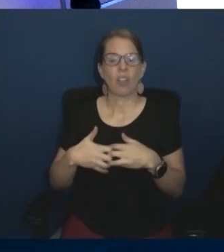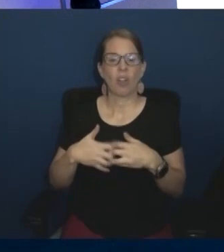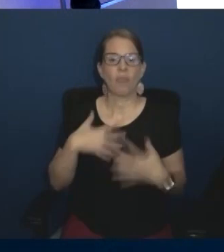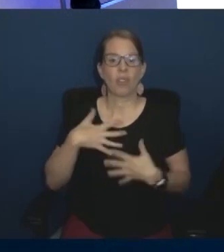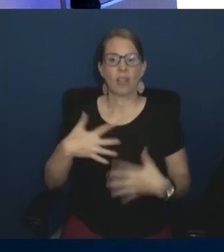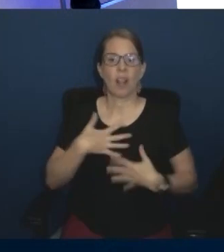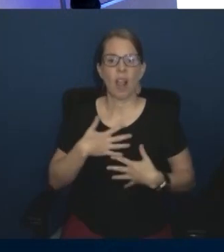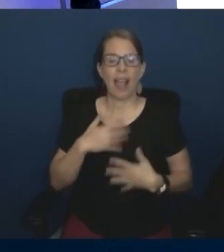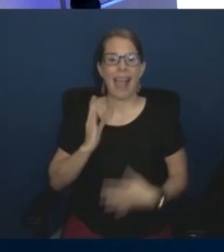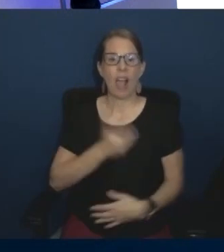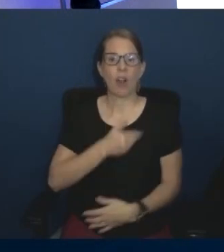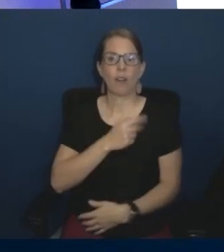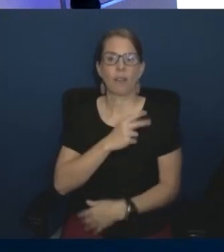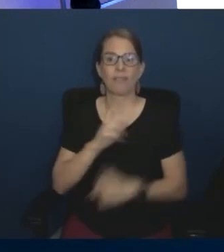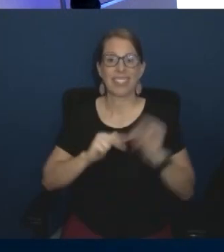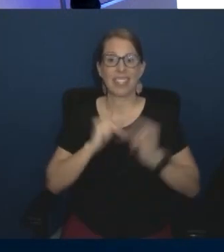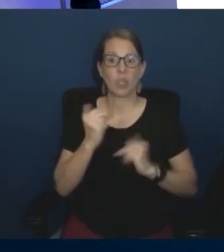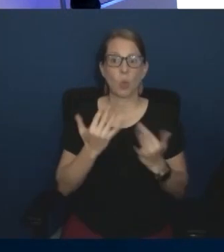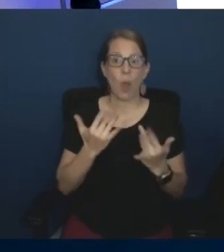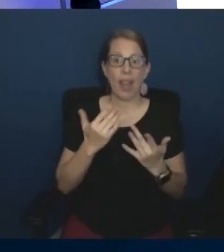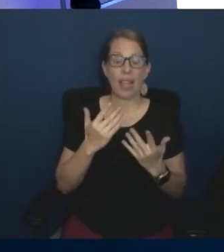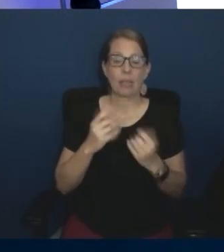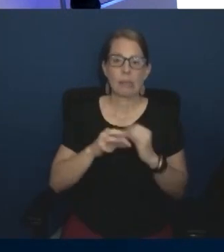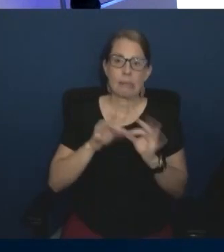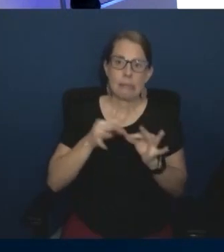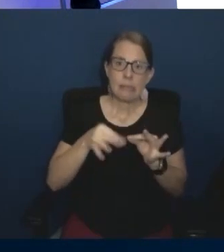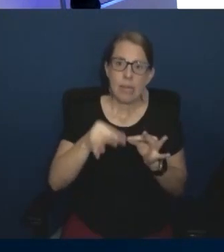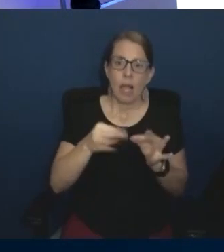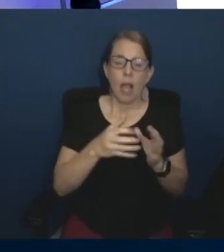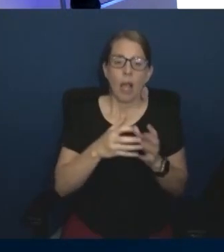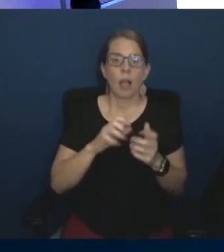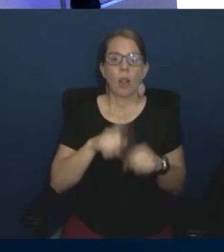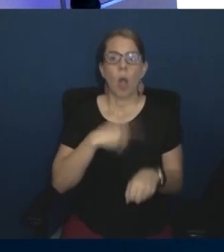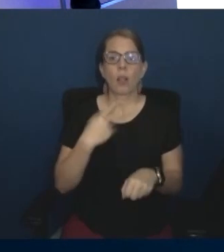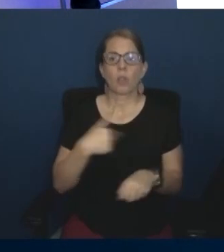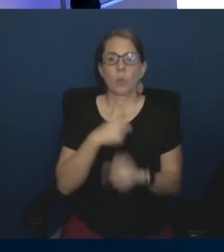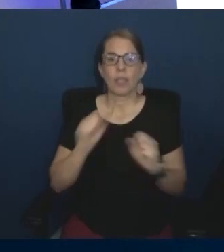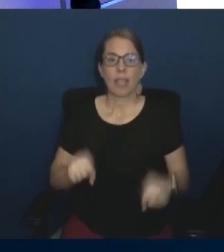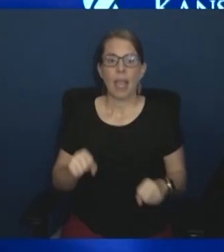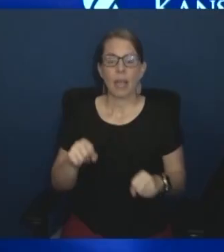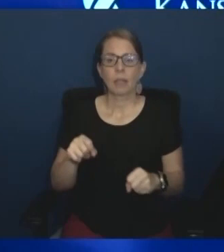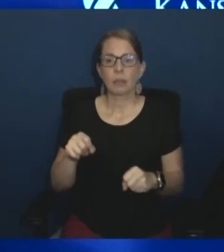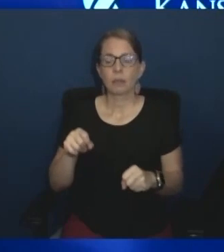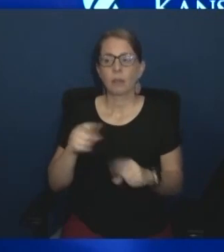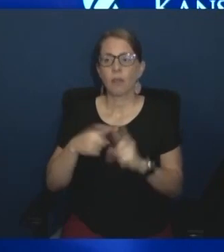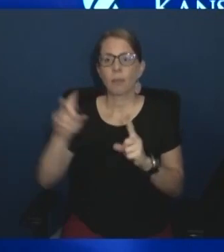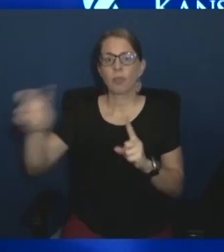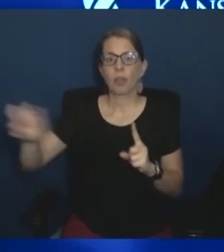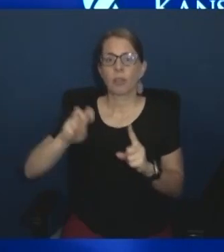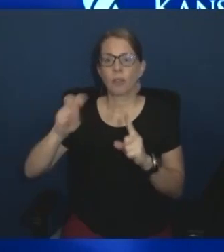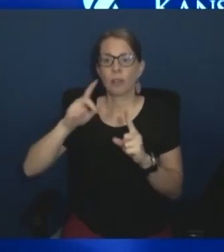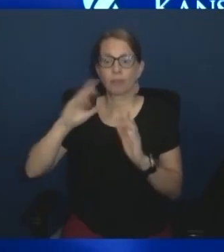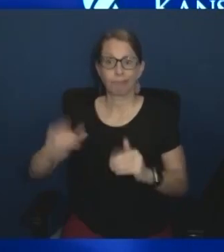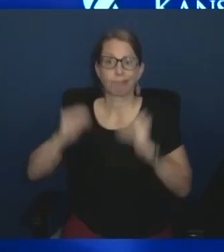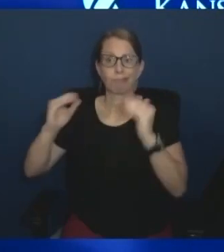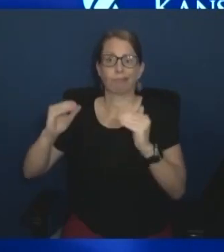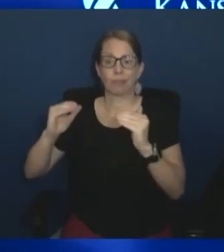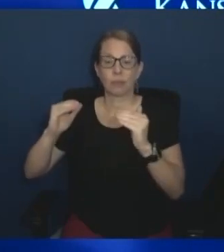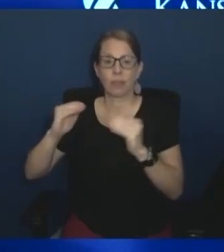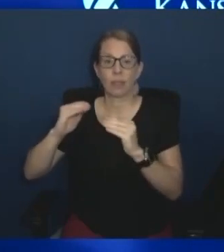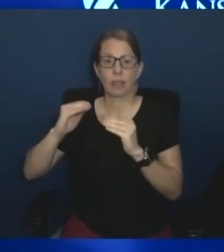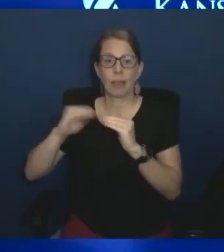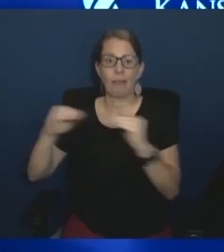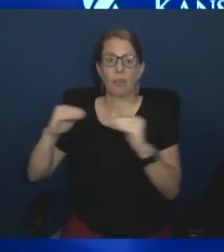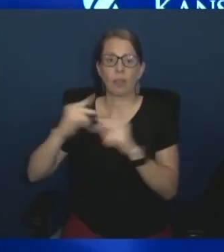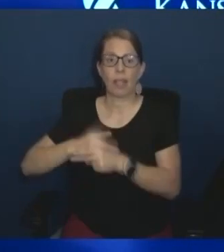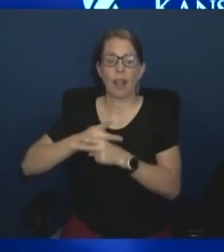as they can, especially with difficulty in transferring patients to higher level care. Yeah, so it